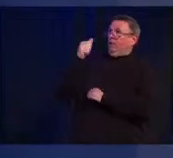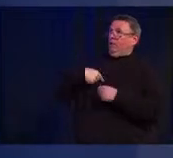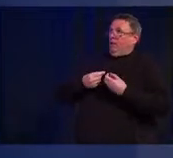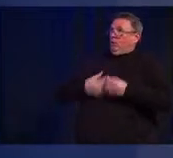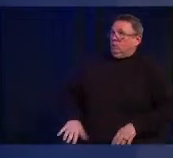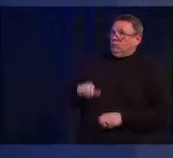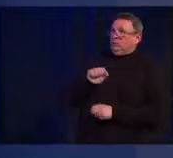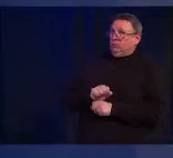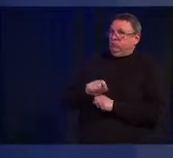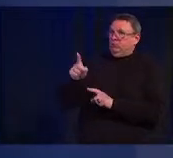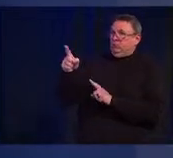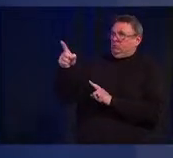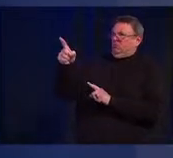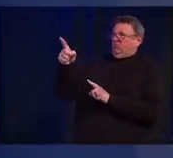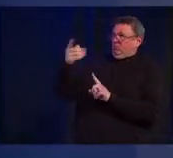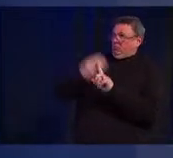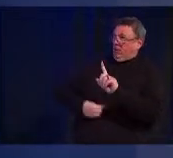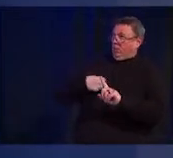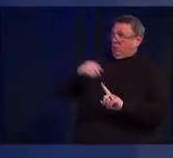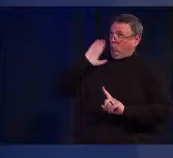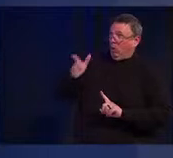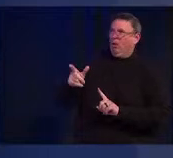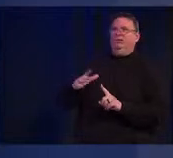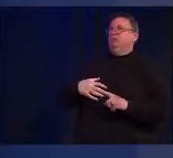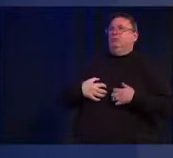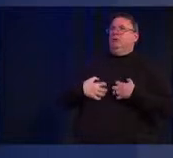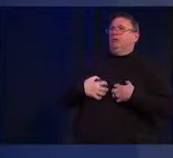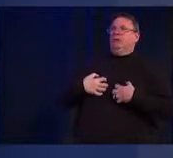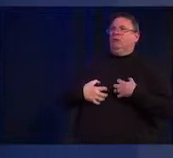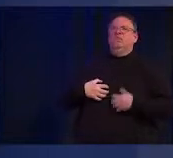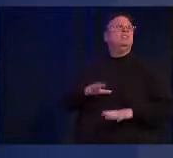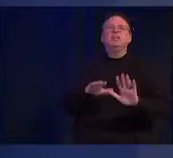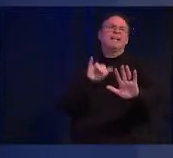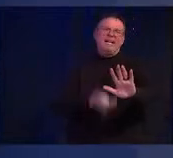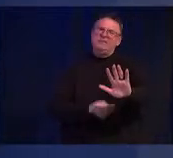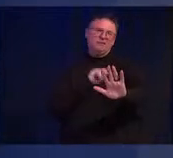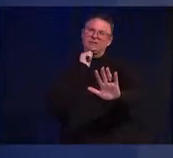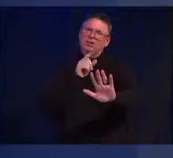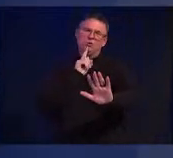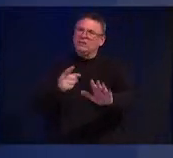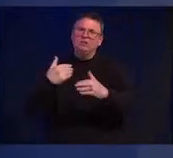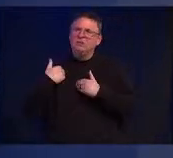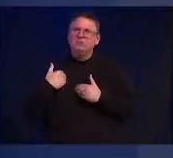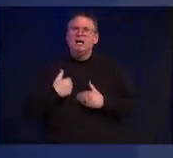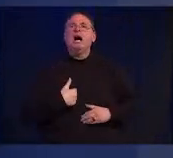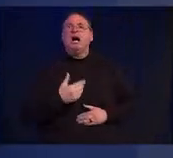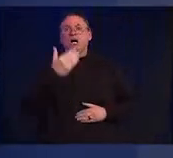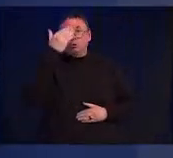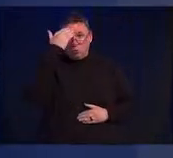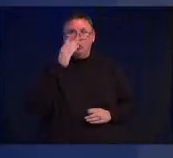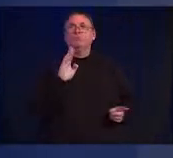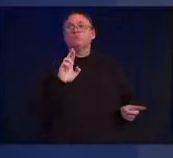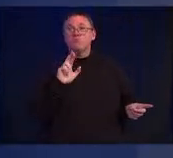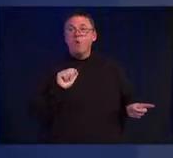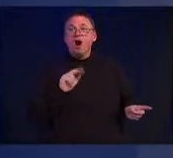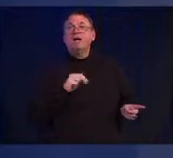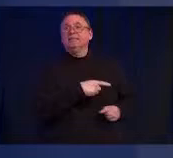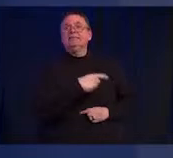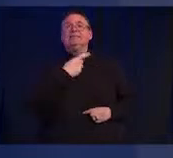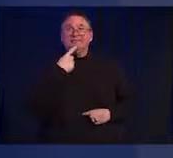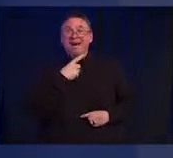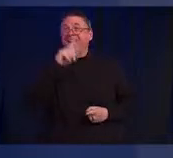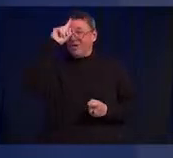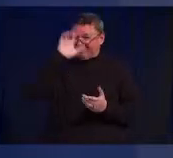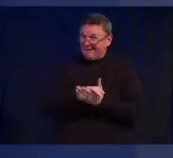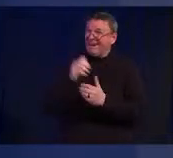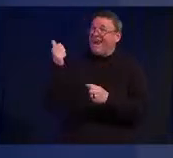they believe or what they think they were told. It's just irresponsible. And I know Mr. Braun at one point said he believes everything Micah believes, Thank you, and so Ms.